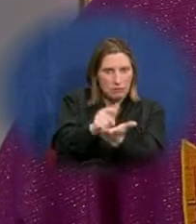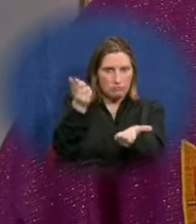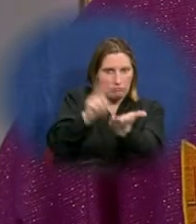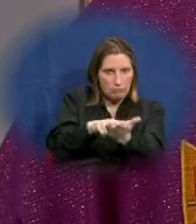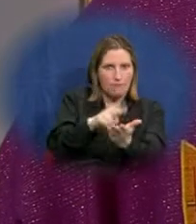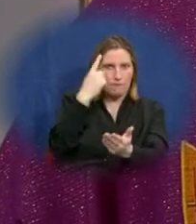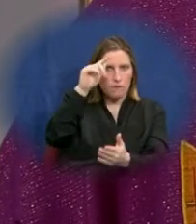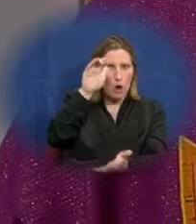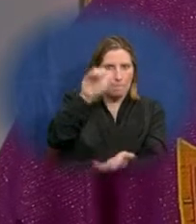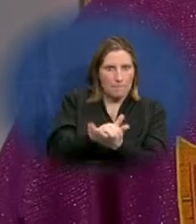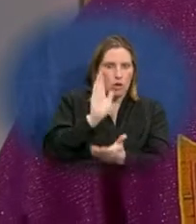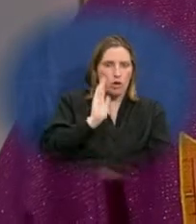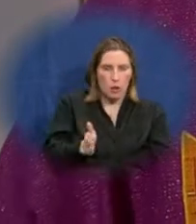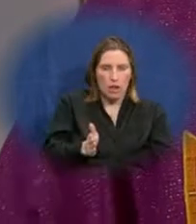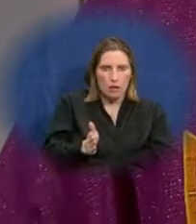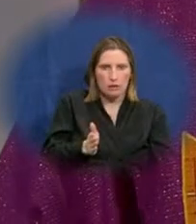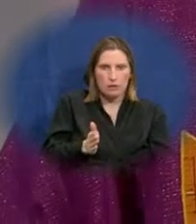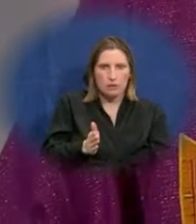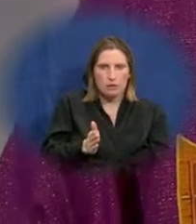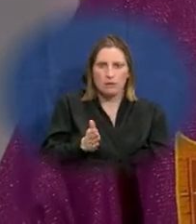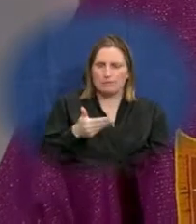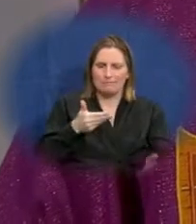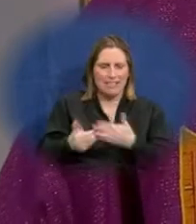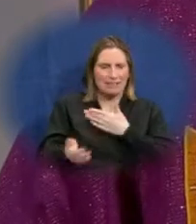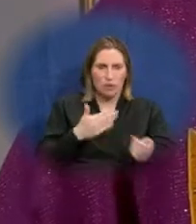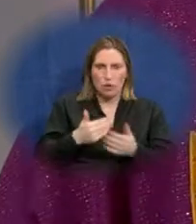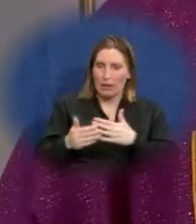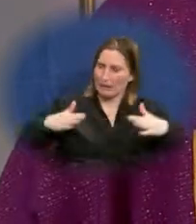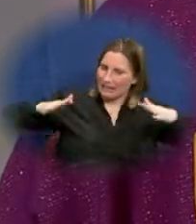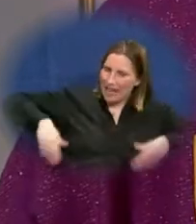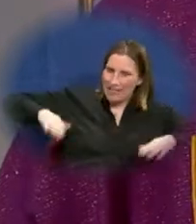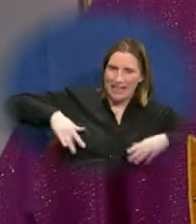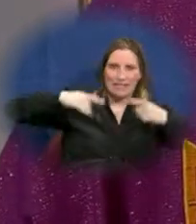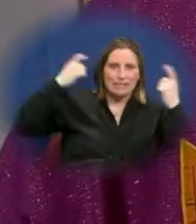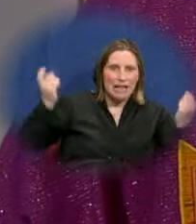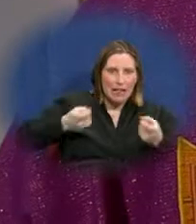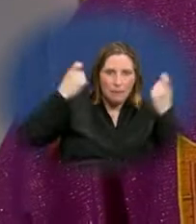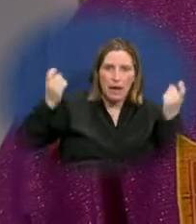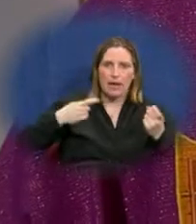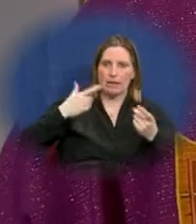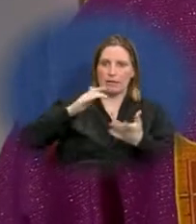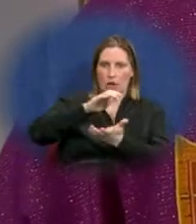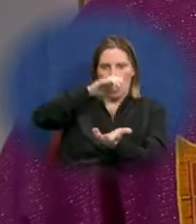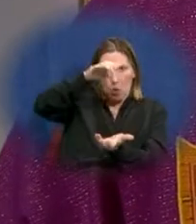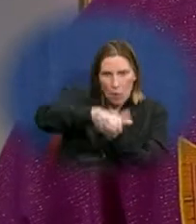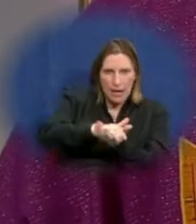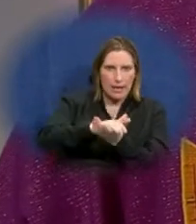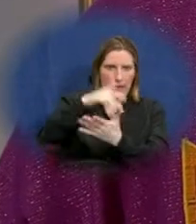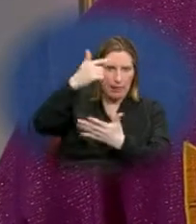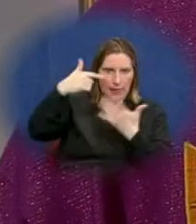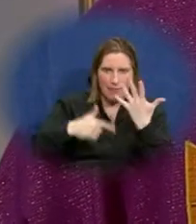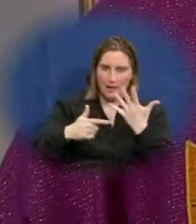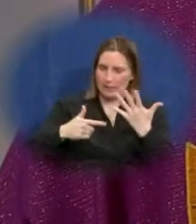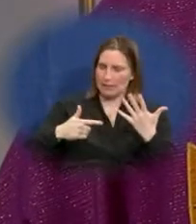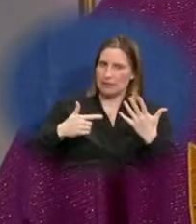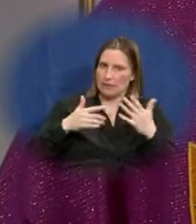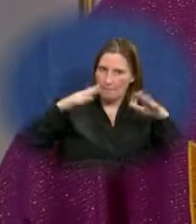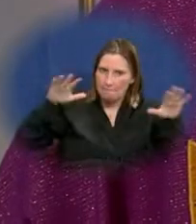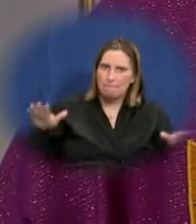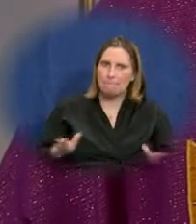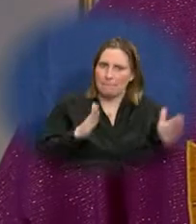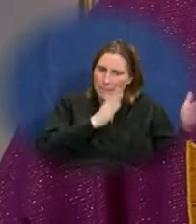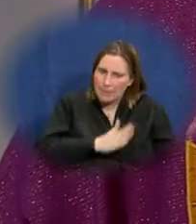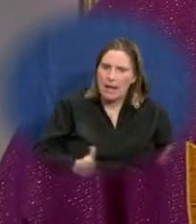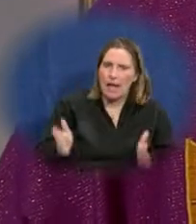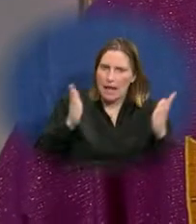so a very definite journey that even though the celebration, the ceremony, might be months off, that they still during that time